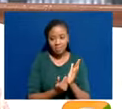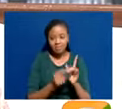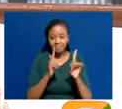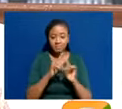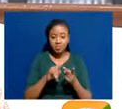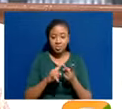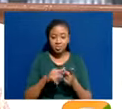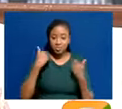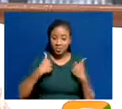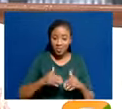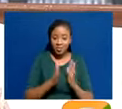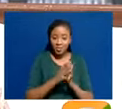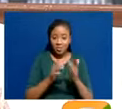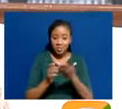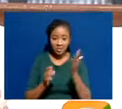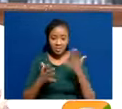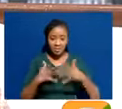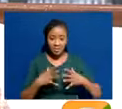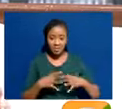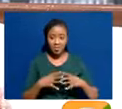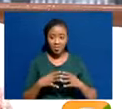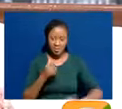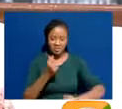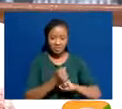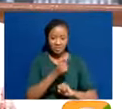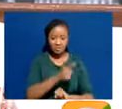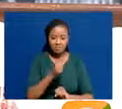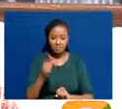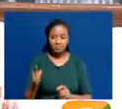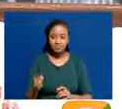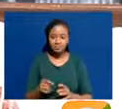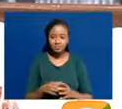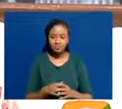place, we're introducing something in the finance bill for Nairobi.